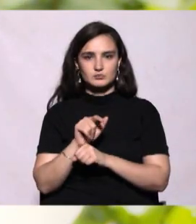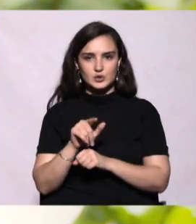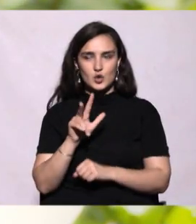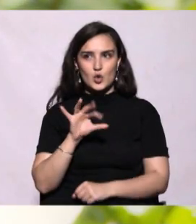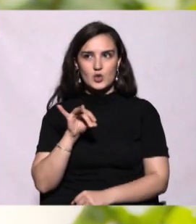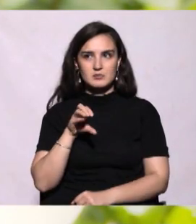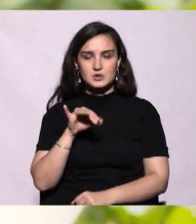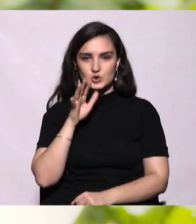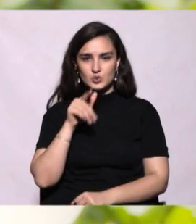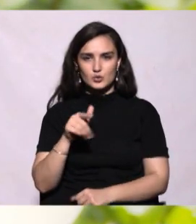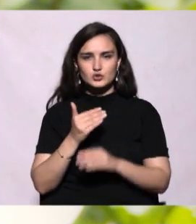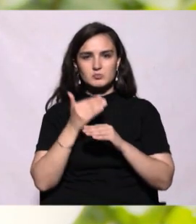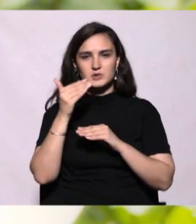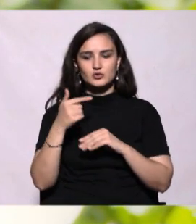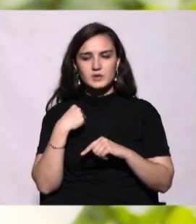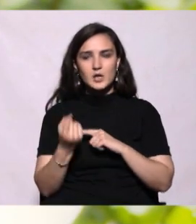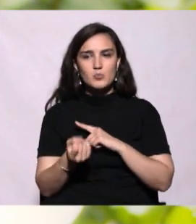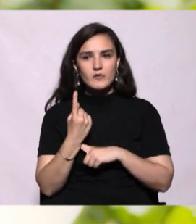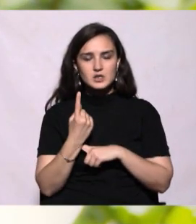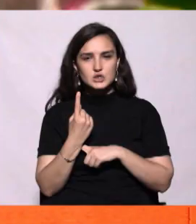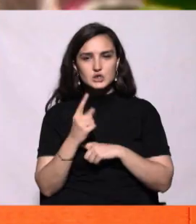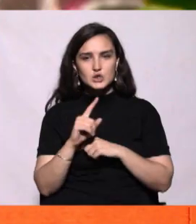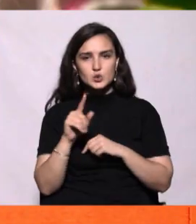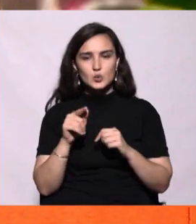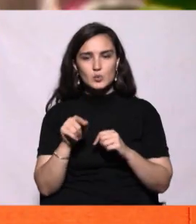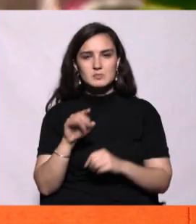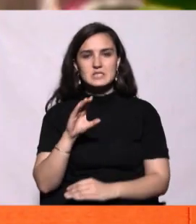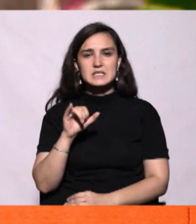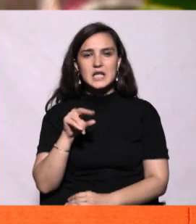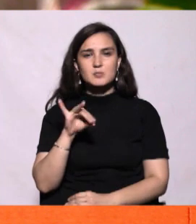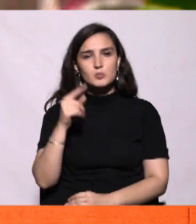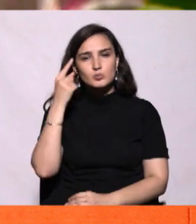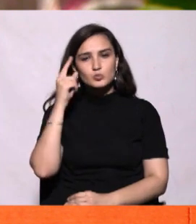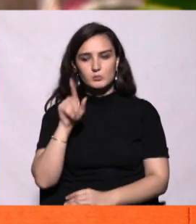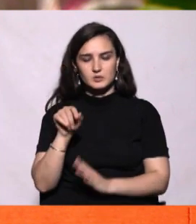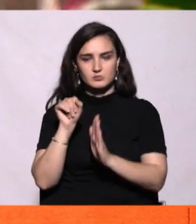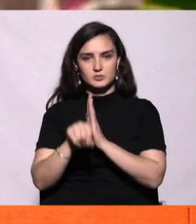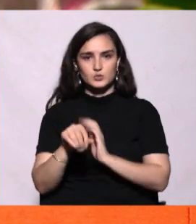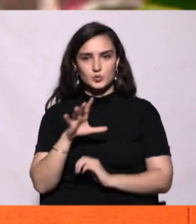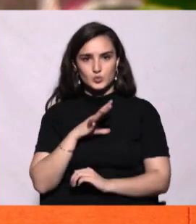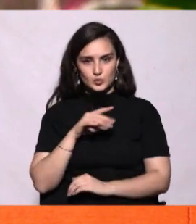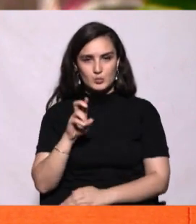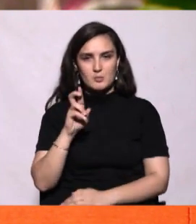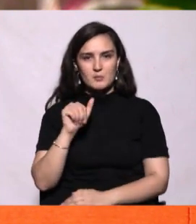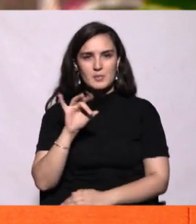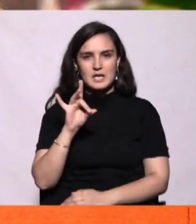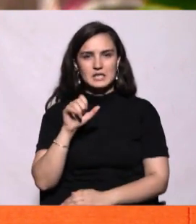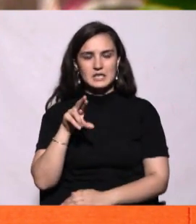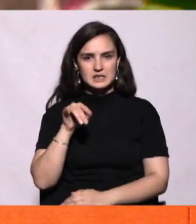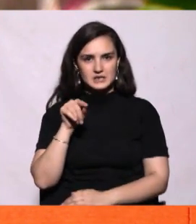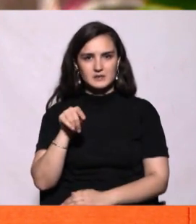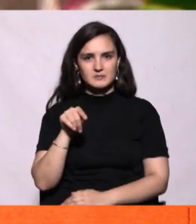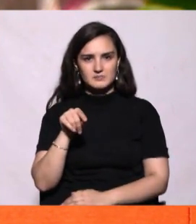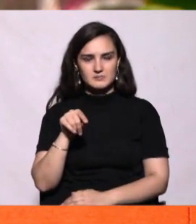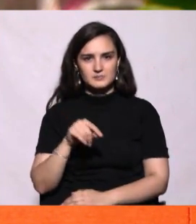Holmes. Later, we discover that Stapleton is thought to be killed and buried in